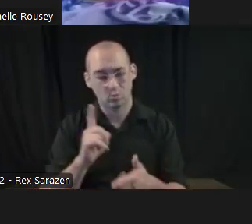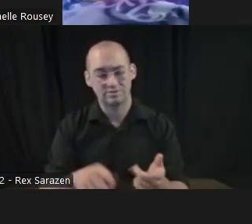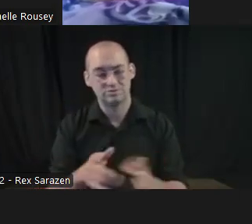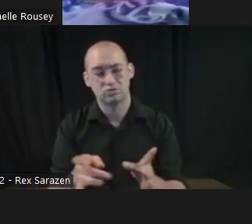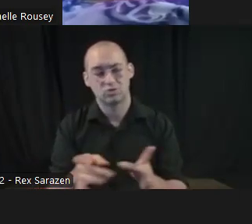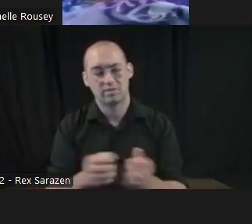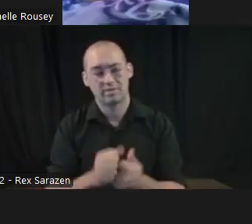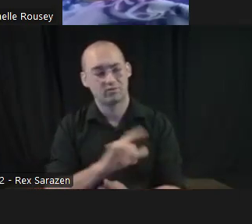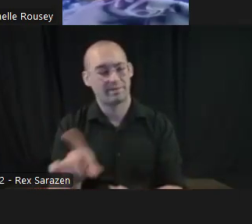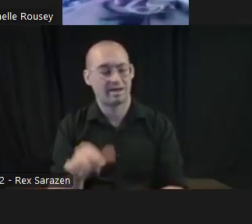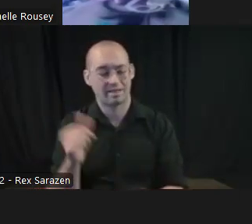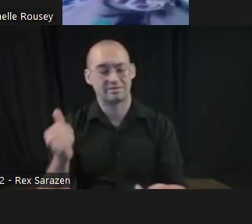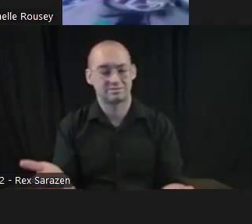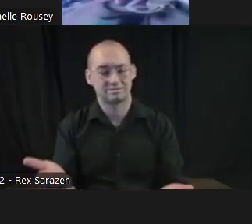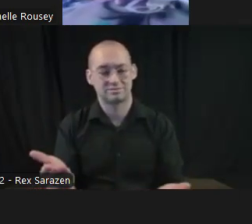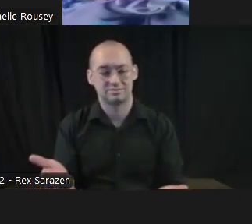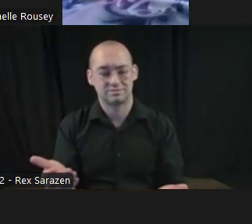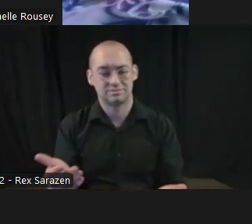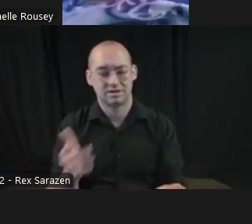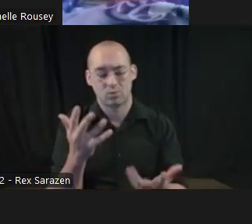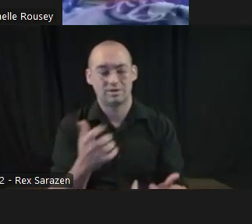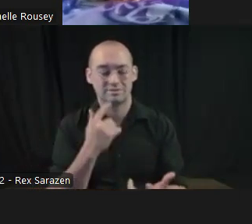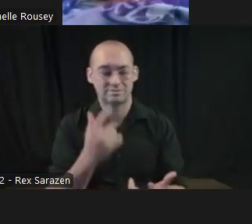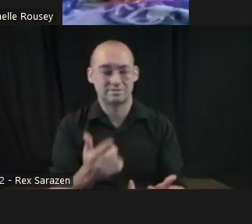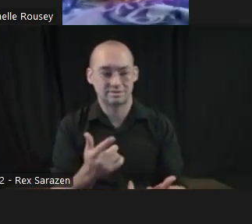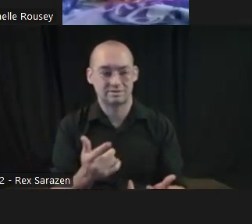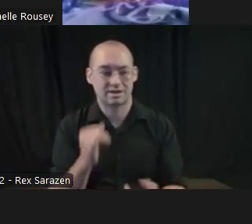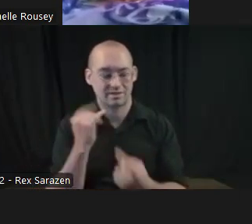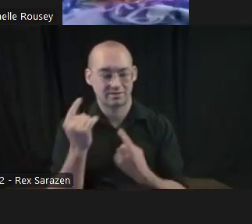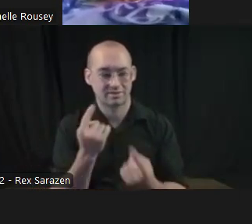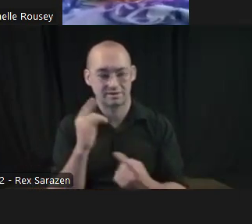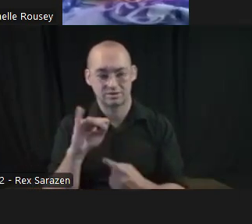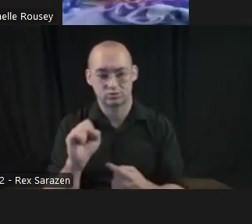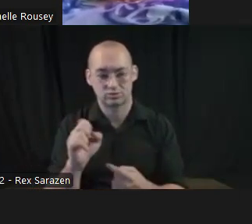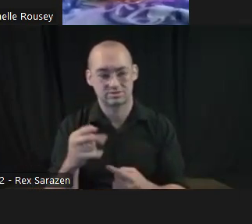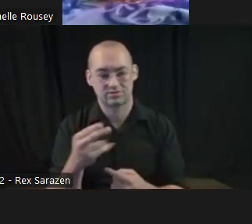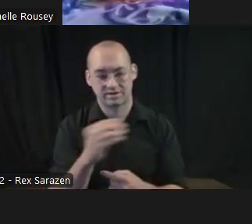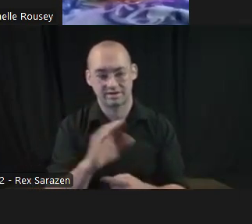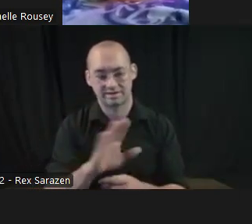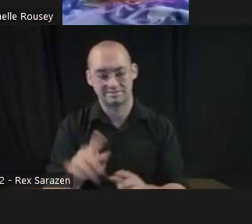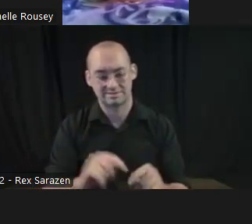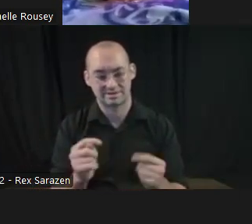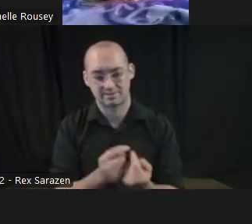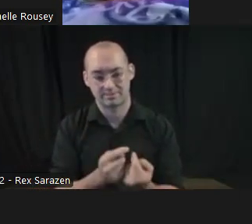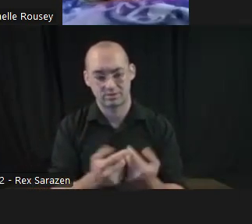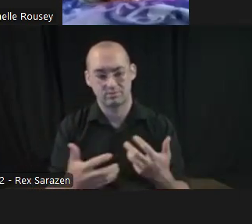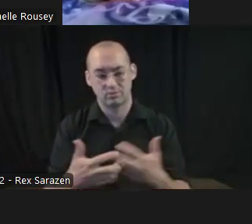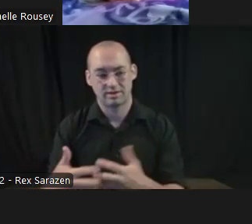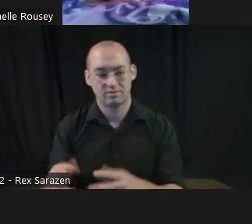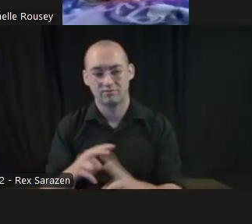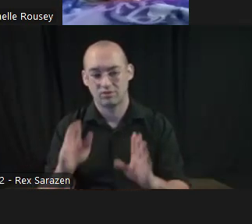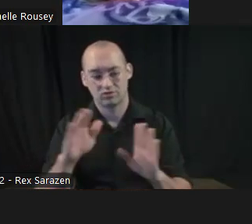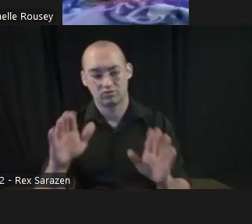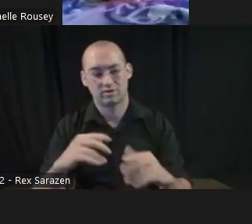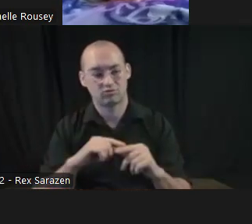else? And I want to say that I think Joseph and his team put together a really fantastic group of humans